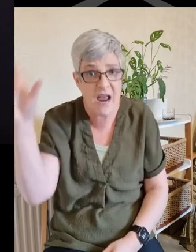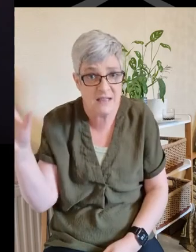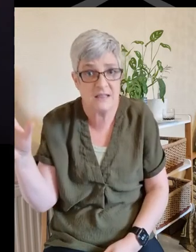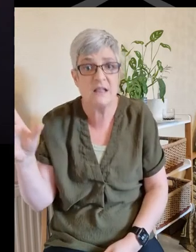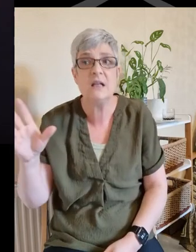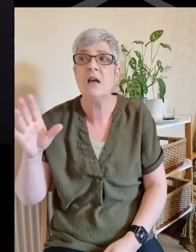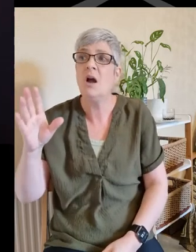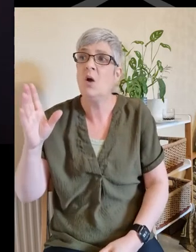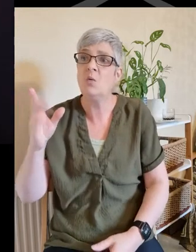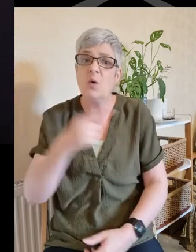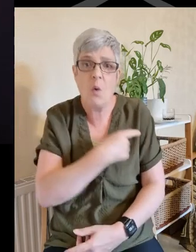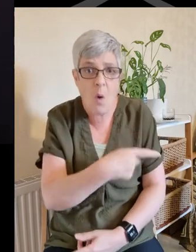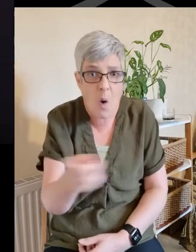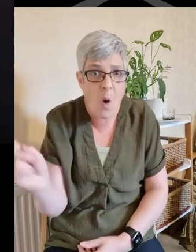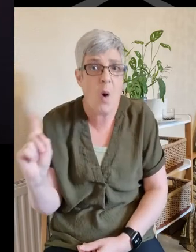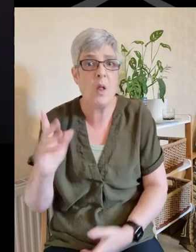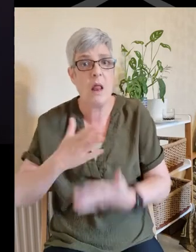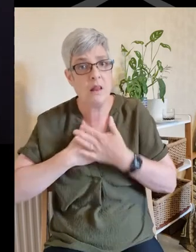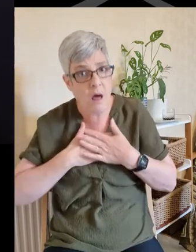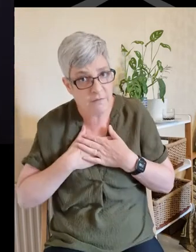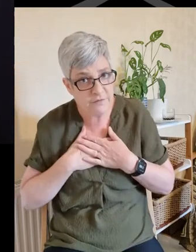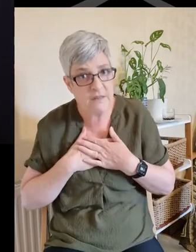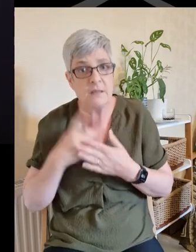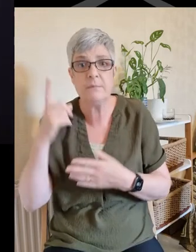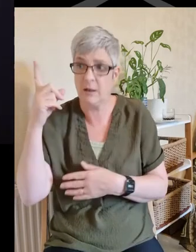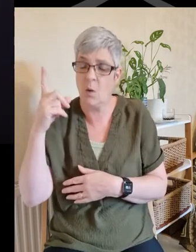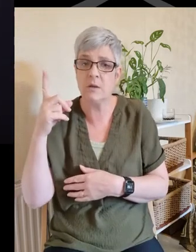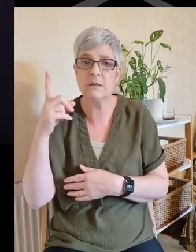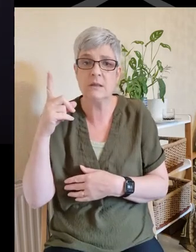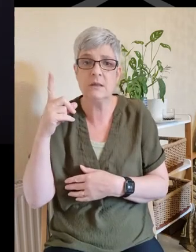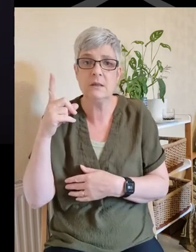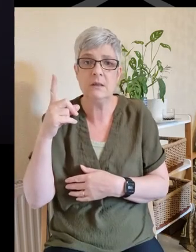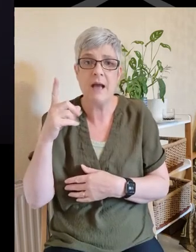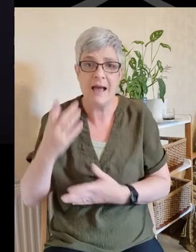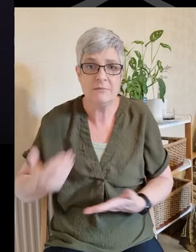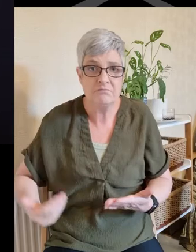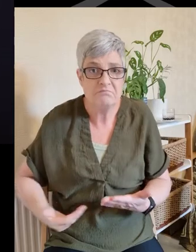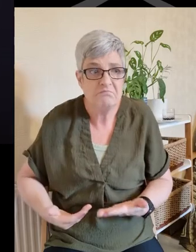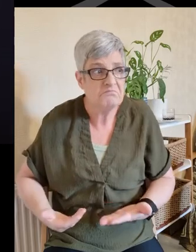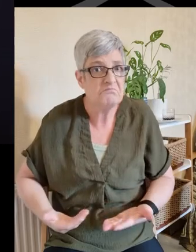sustained by Him, and have responsibilities to live His way.